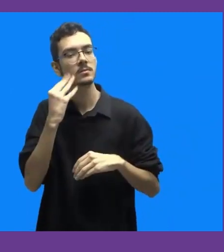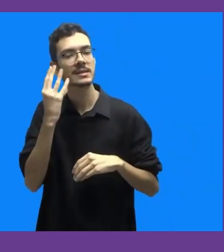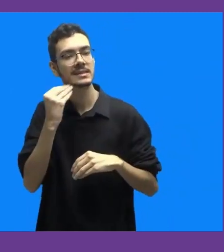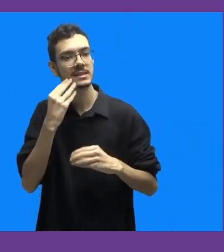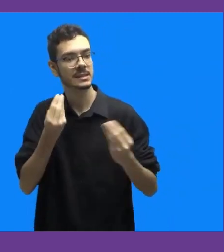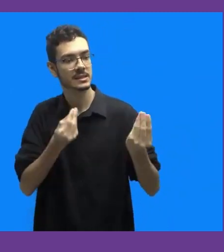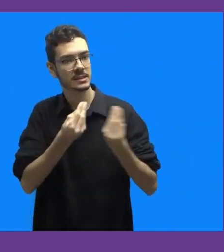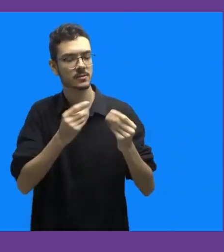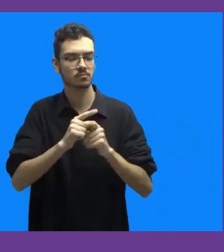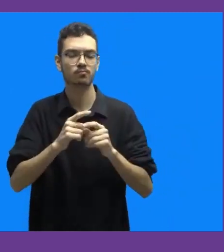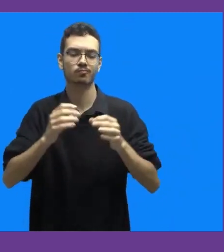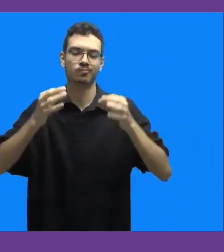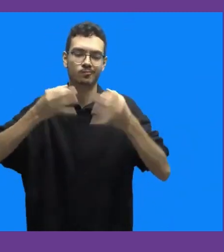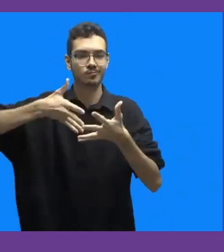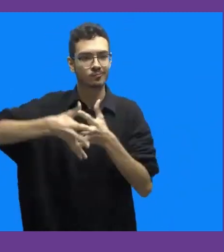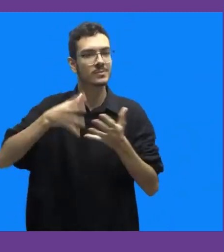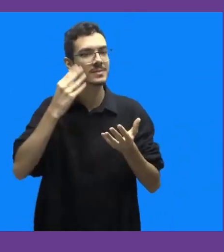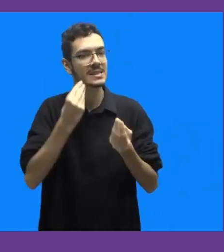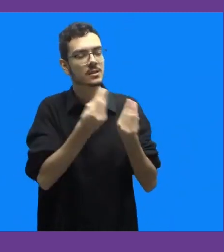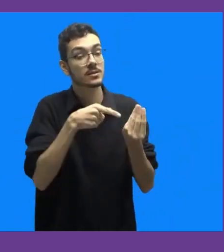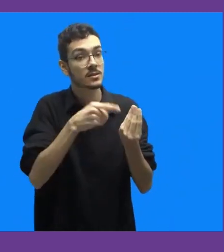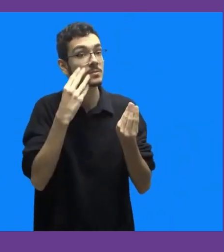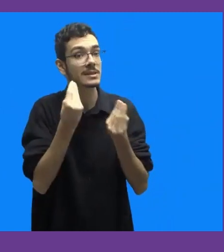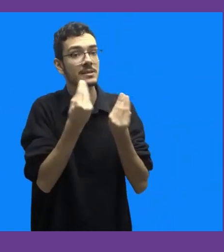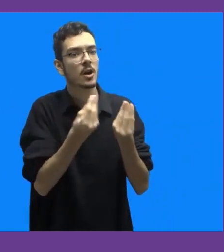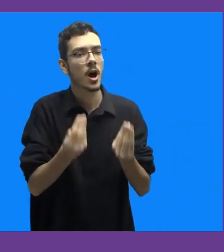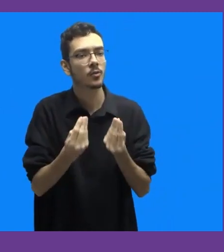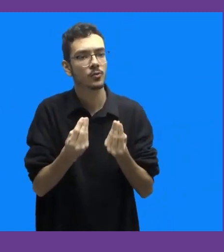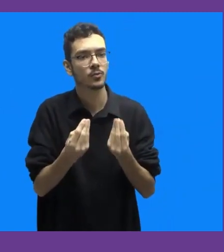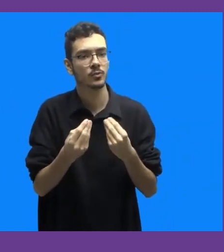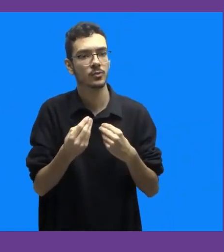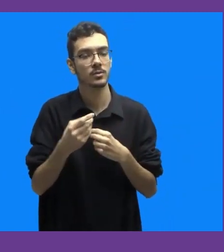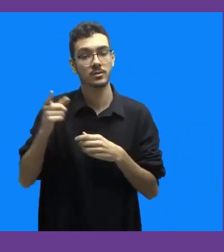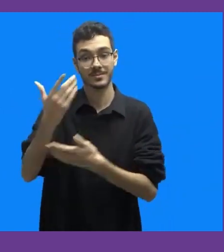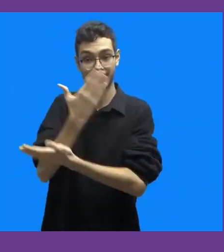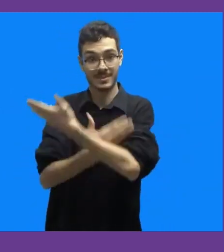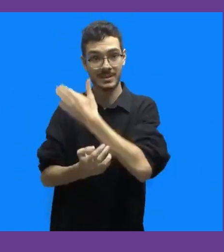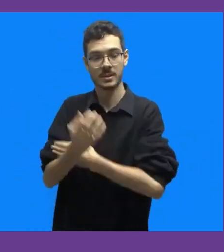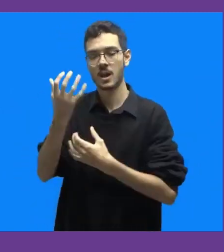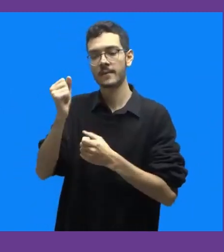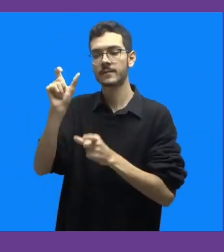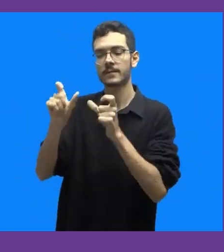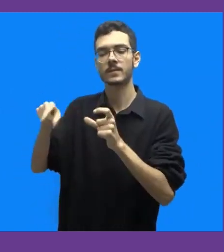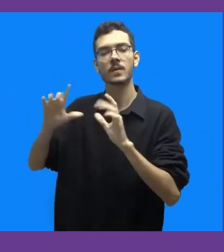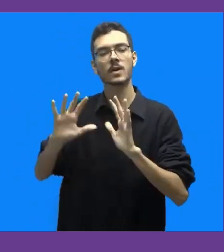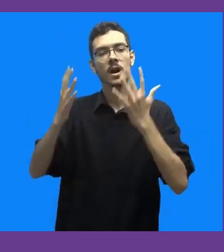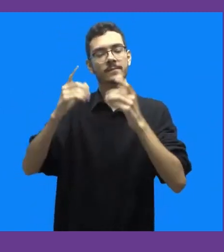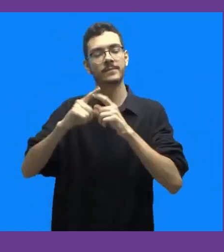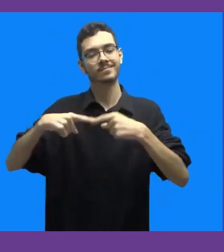what efforts people with disabilities have to make in order to just be a student and study